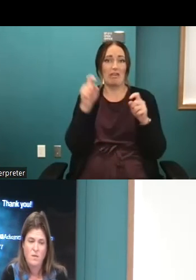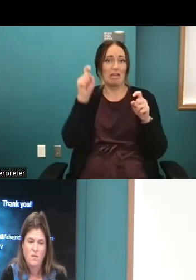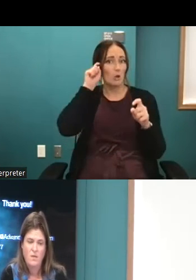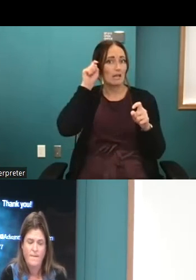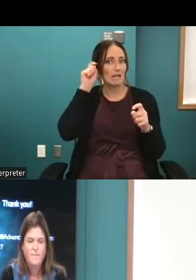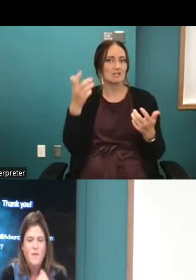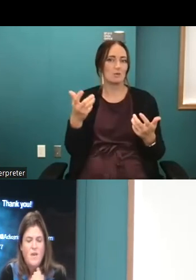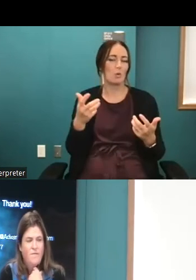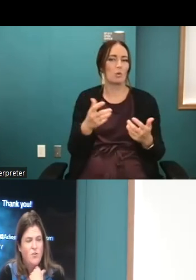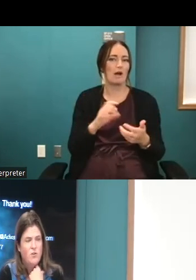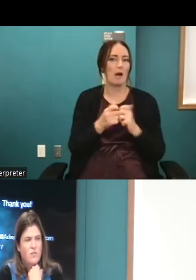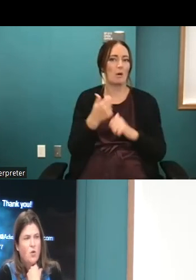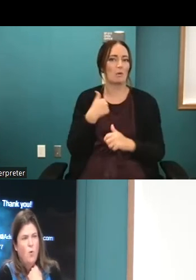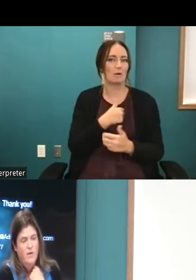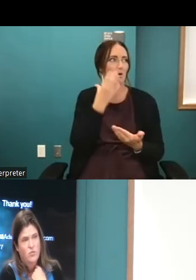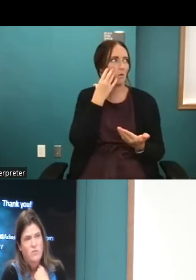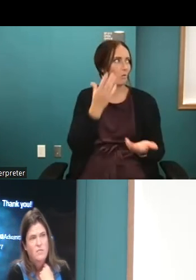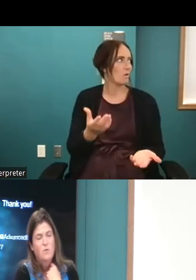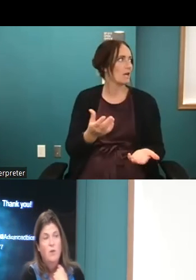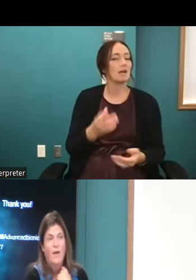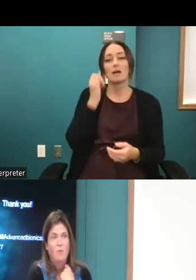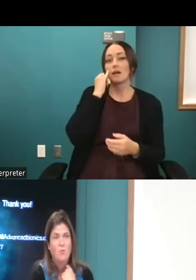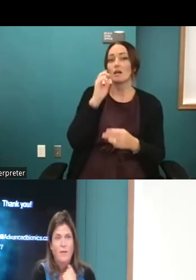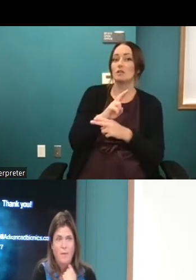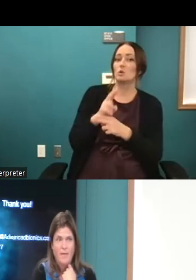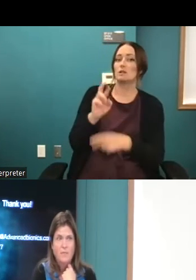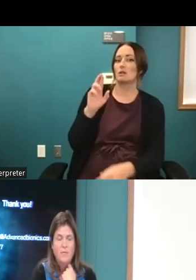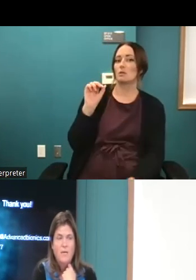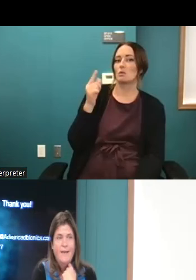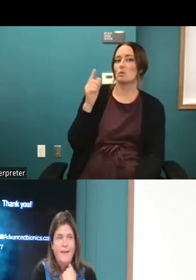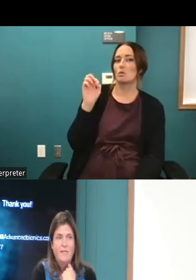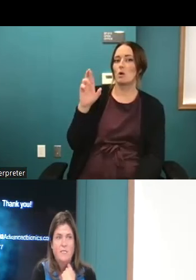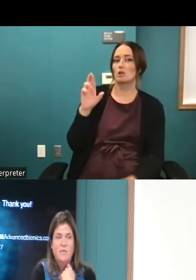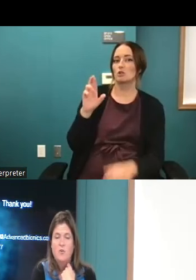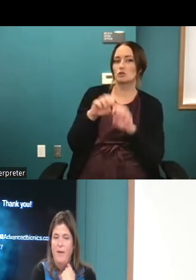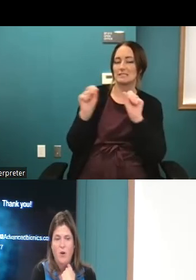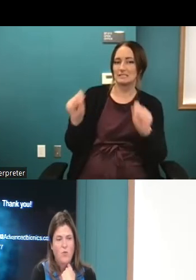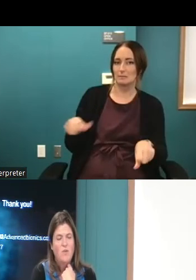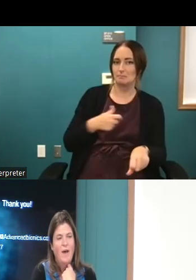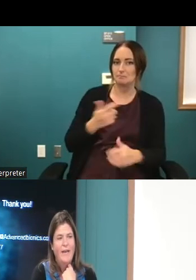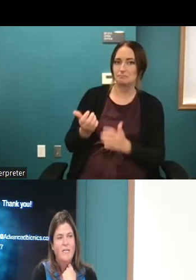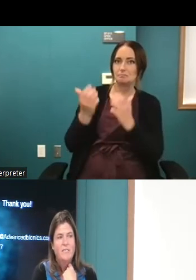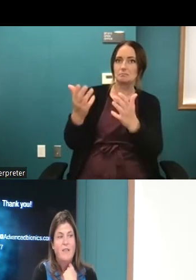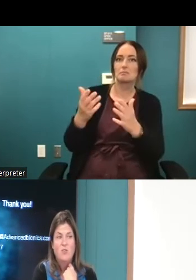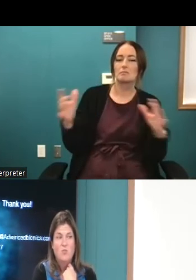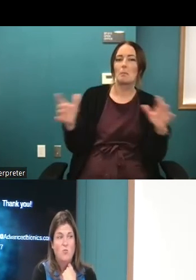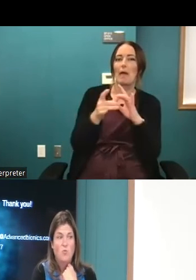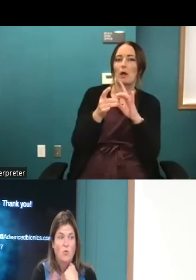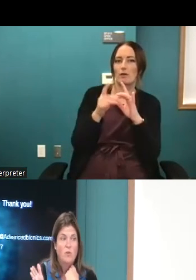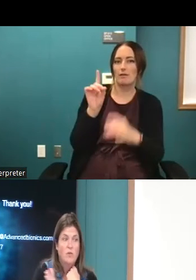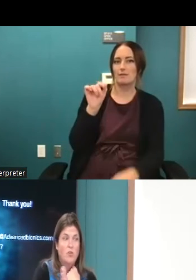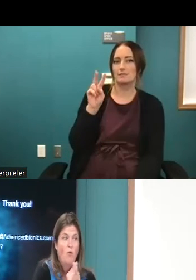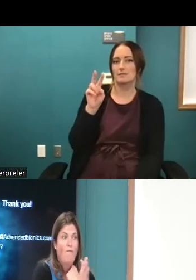of... If you're using a Roger system, what I would recommend is you pair their device and then